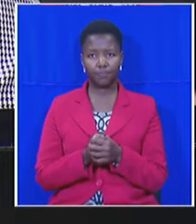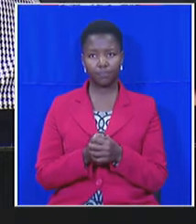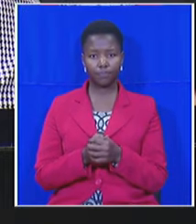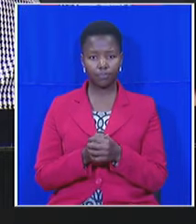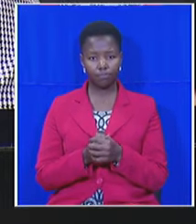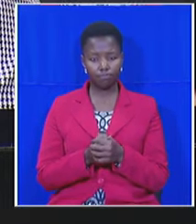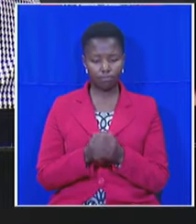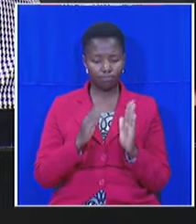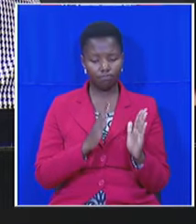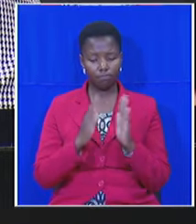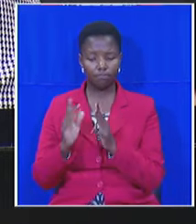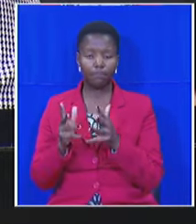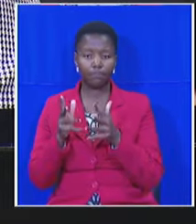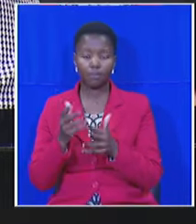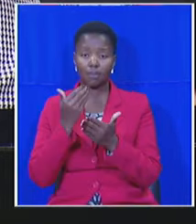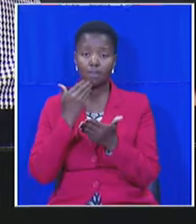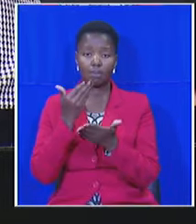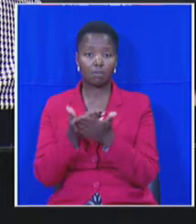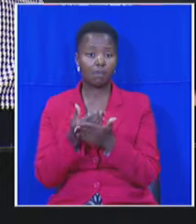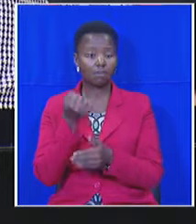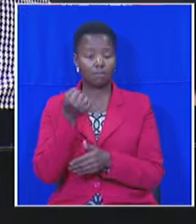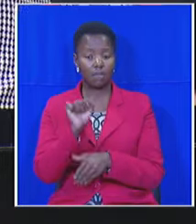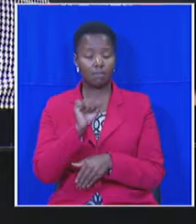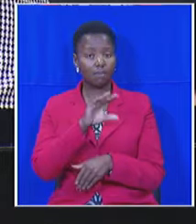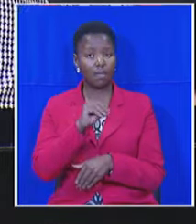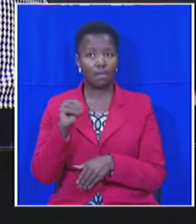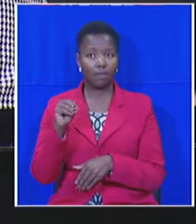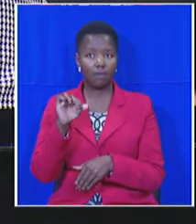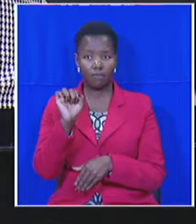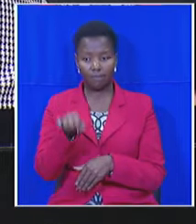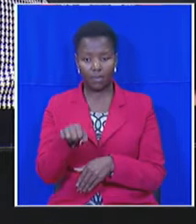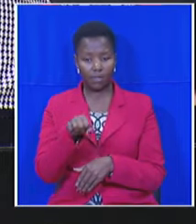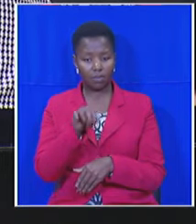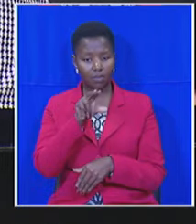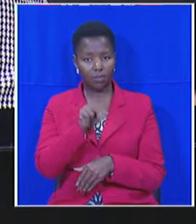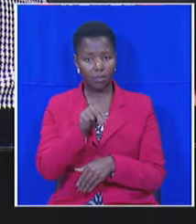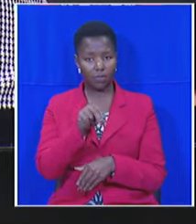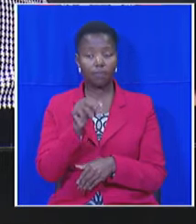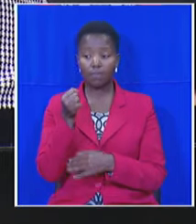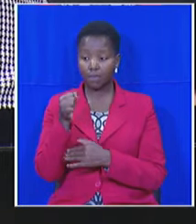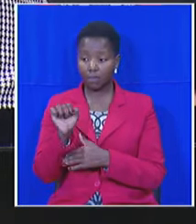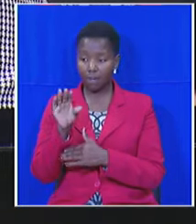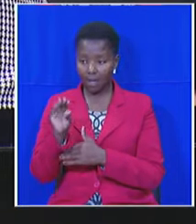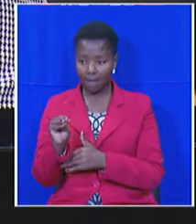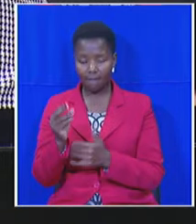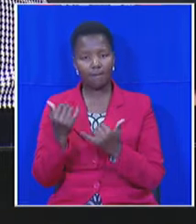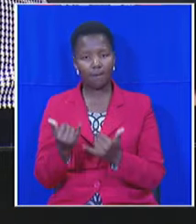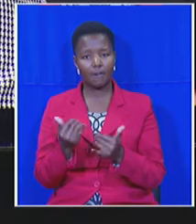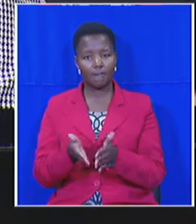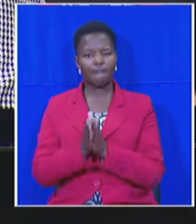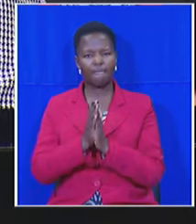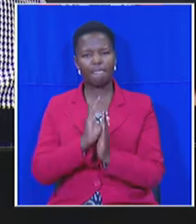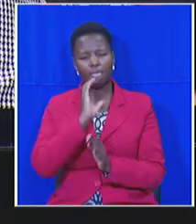I now put the vote again. Are there any objections? In light of the objections, I will put